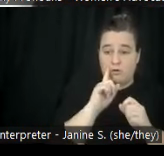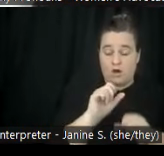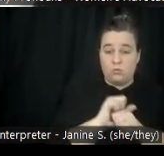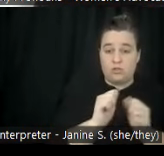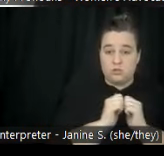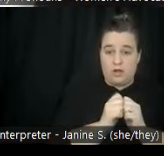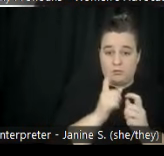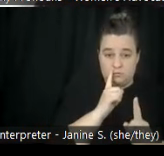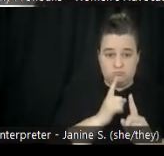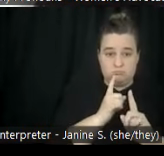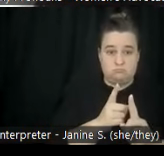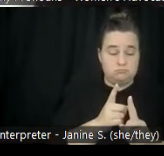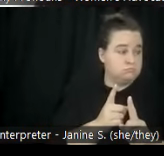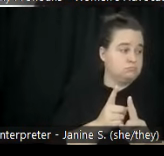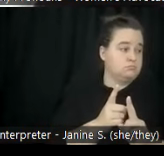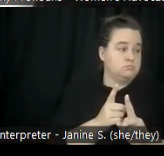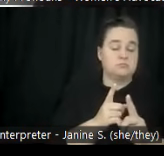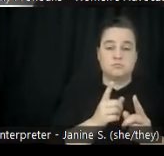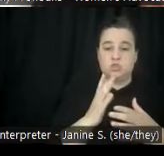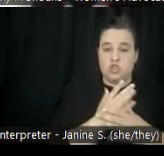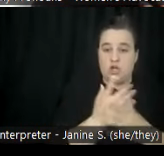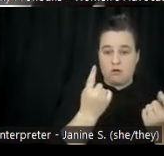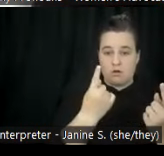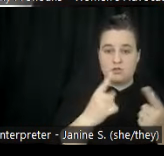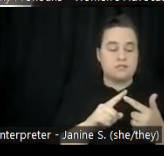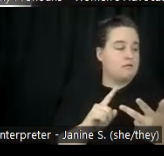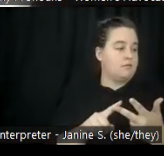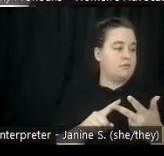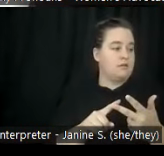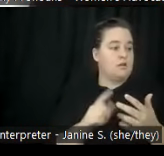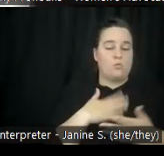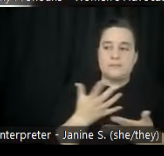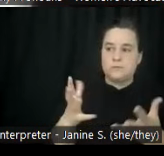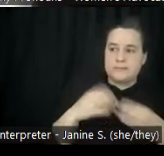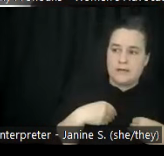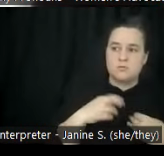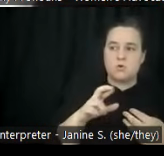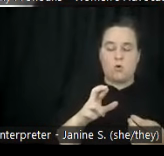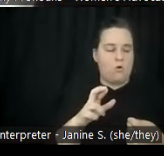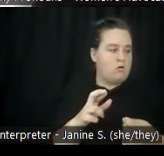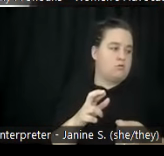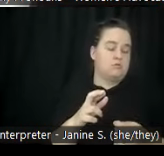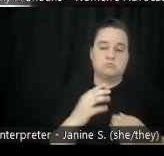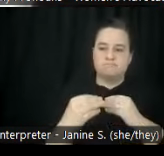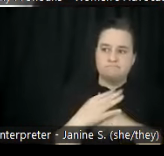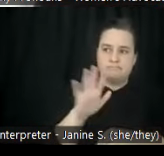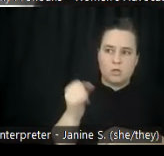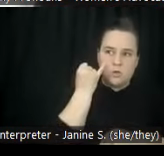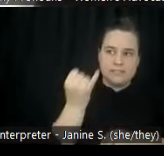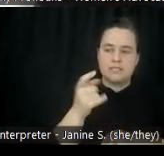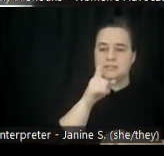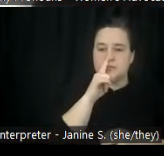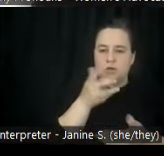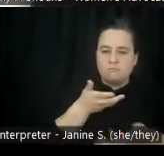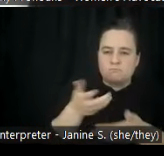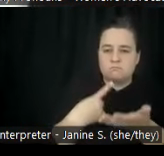willing to accept or be influenced by the other ideas. It's more of a conversation, and it's really trying to understand where the other person is at in the